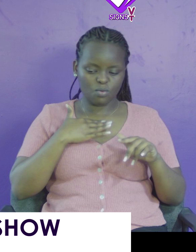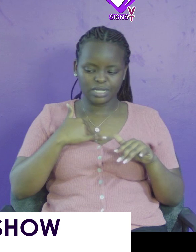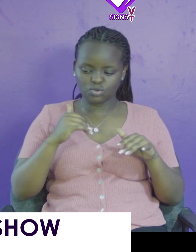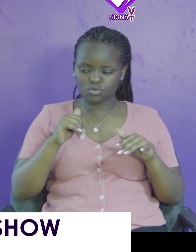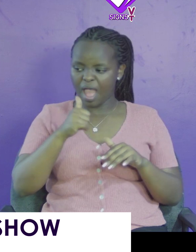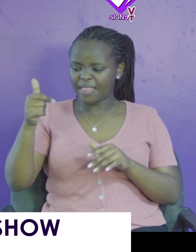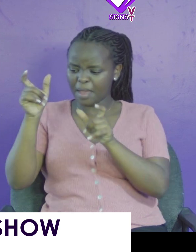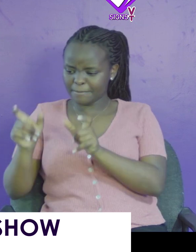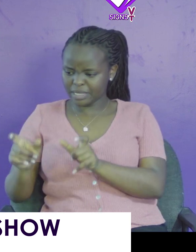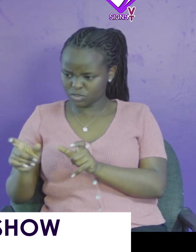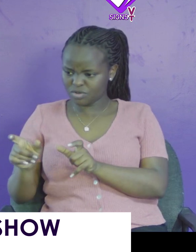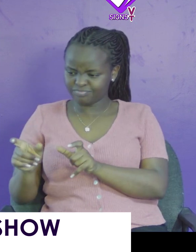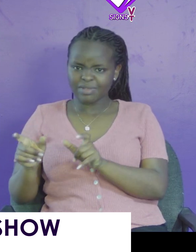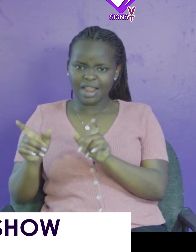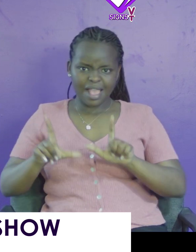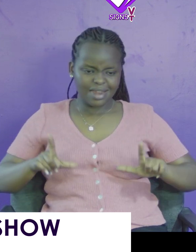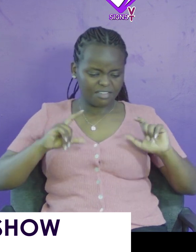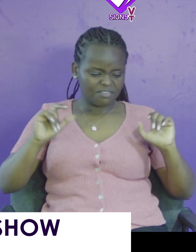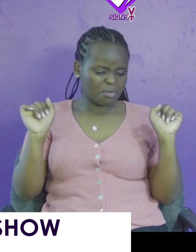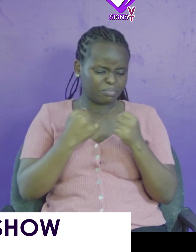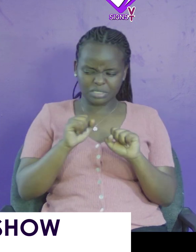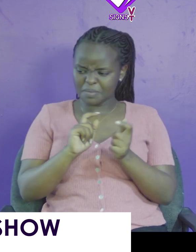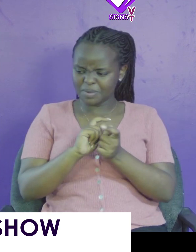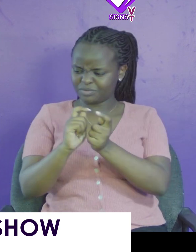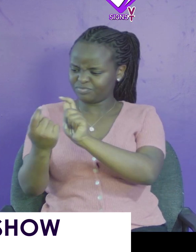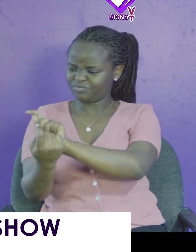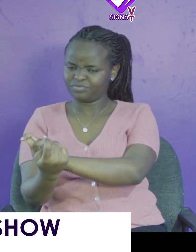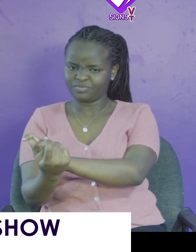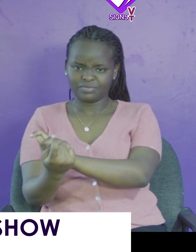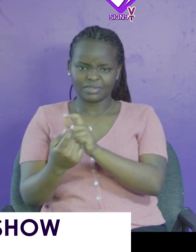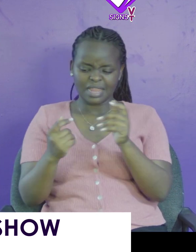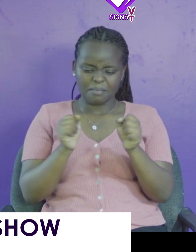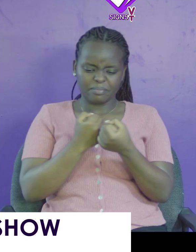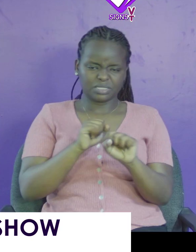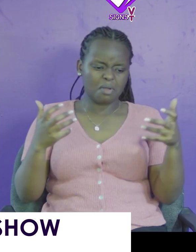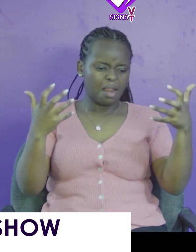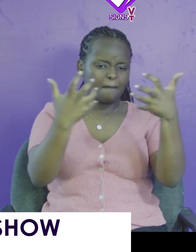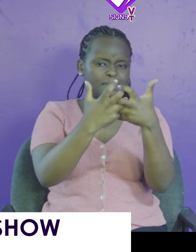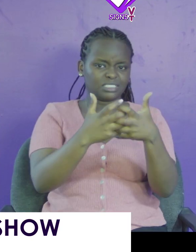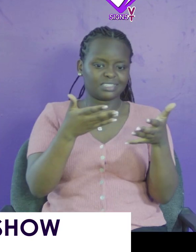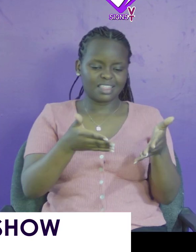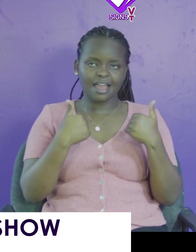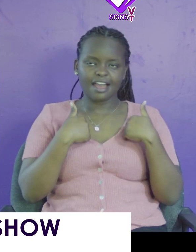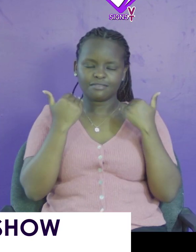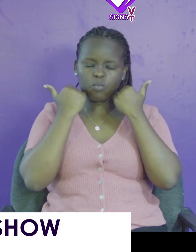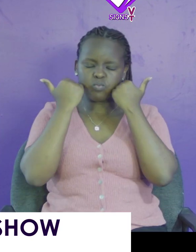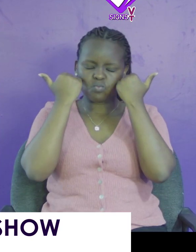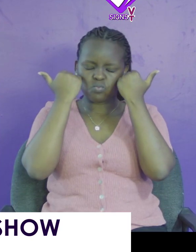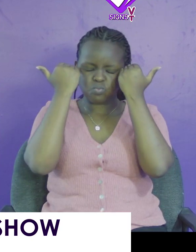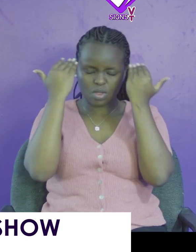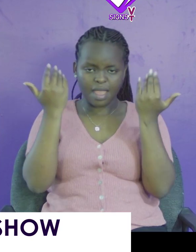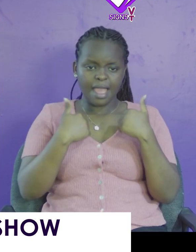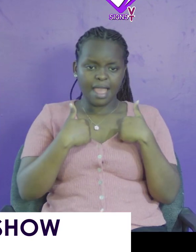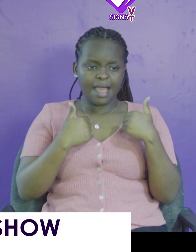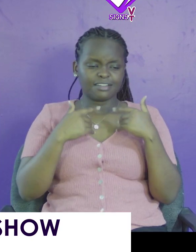life. And you cannot reach where that person is. That is when you'll be stressed. That is when